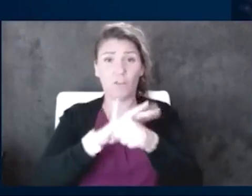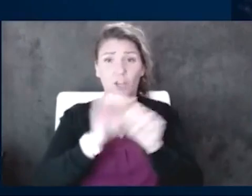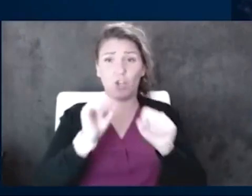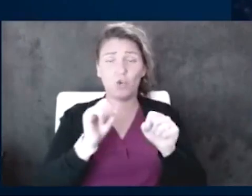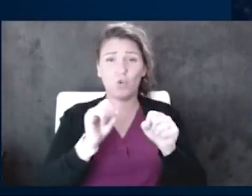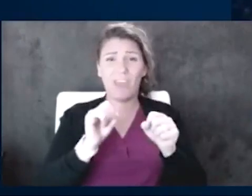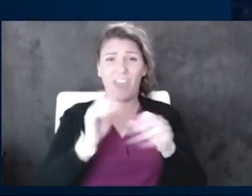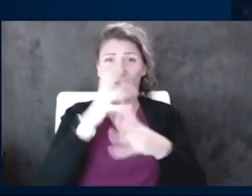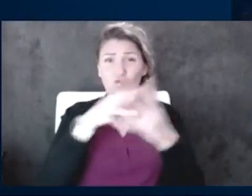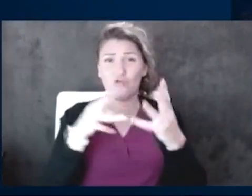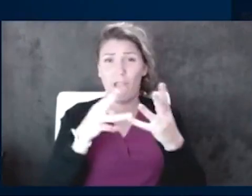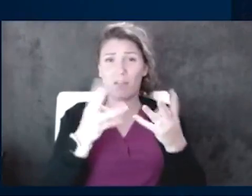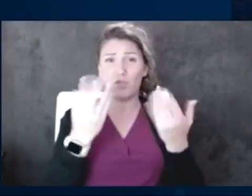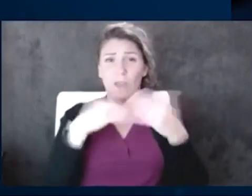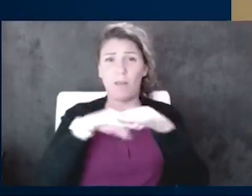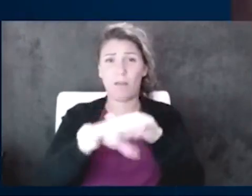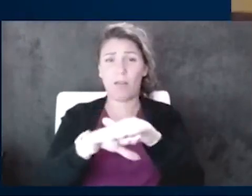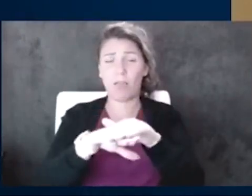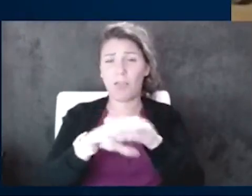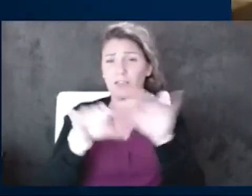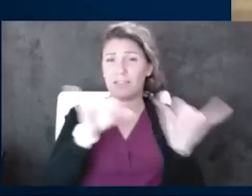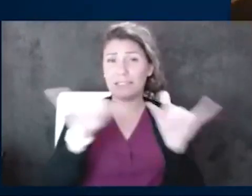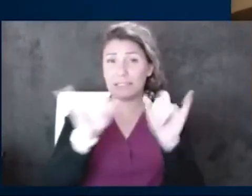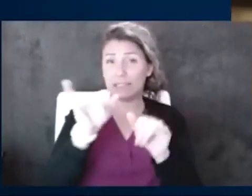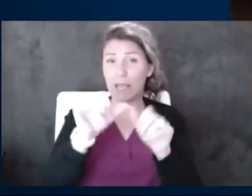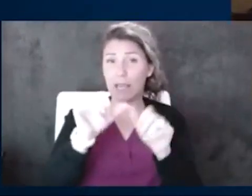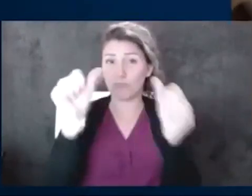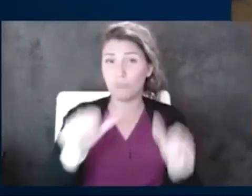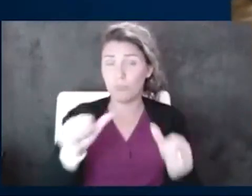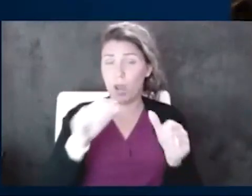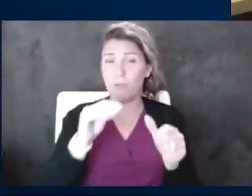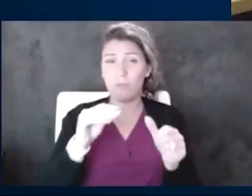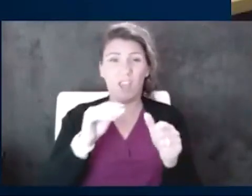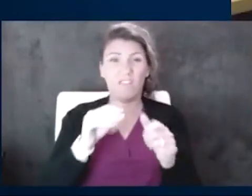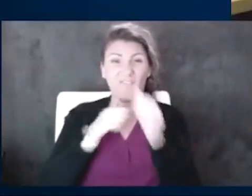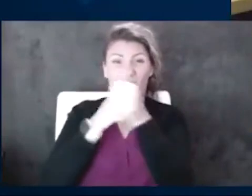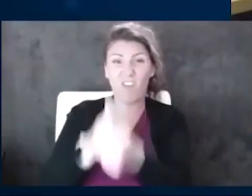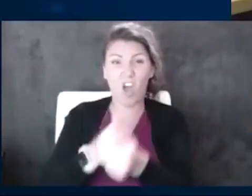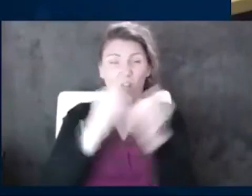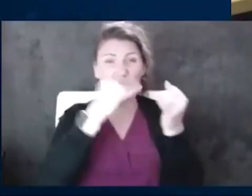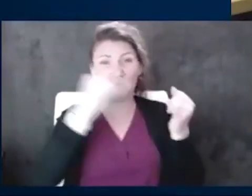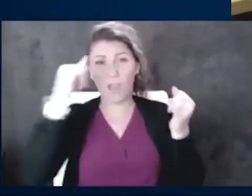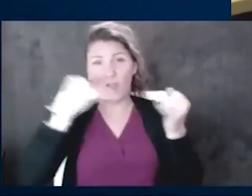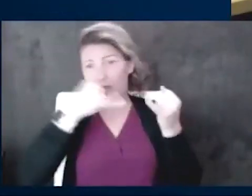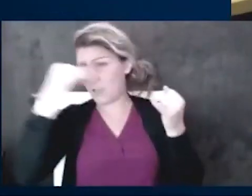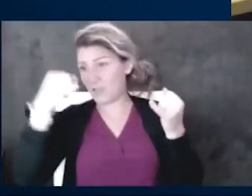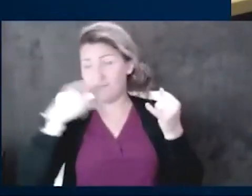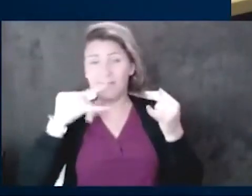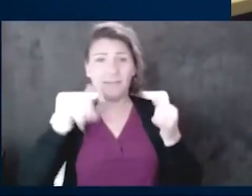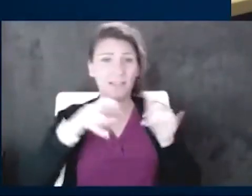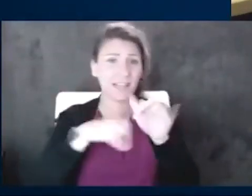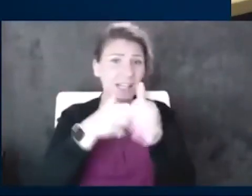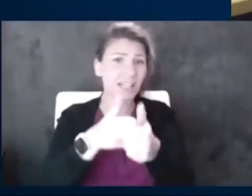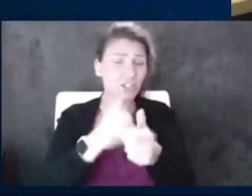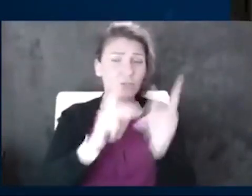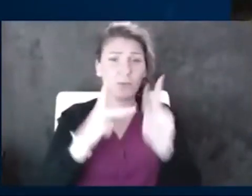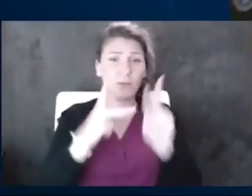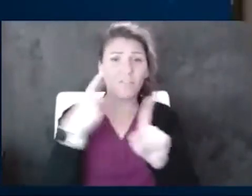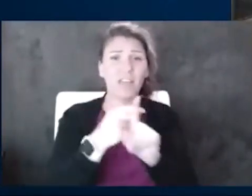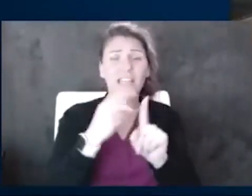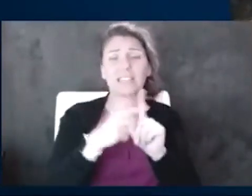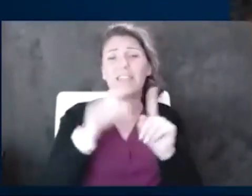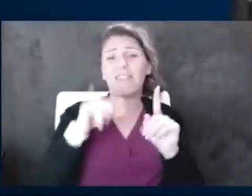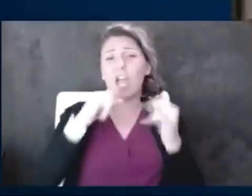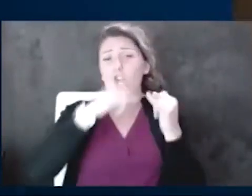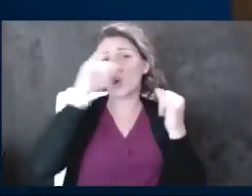other and they're the same exact shape. So we need time to catch up, and if folks get vaccinated, the curve will bend and come down. Our